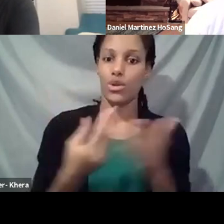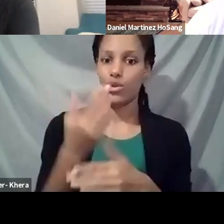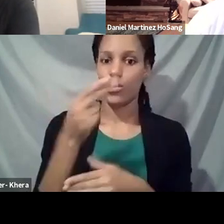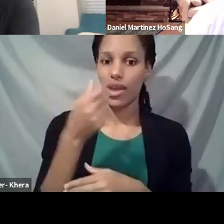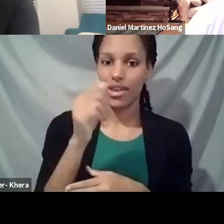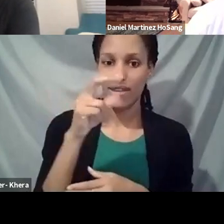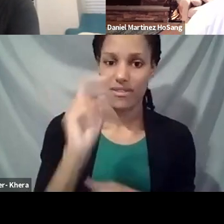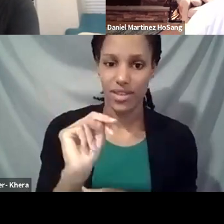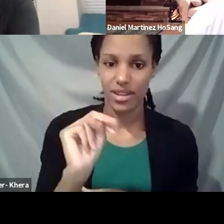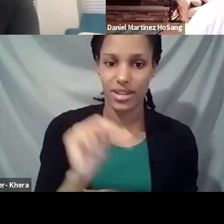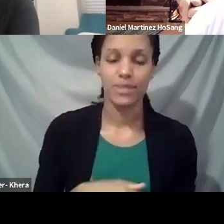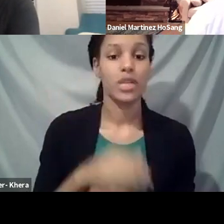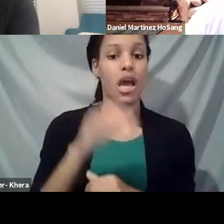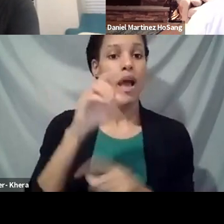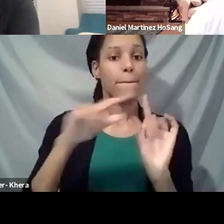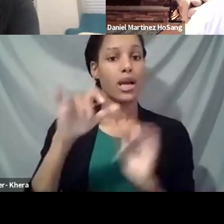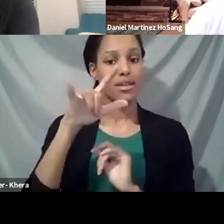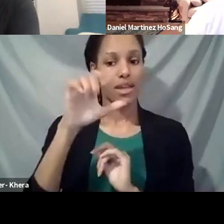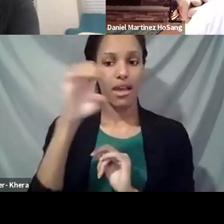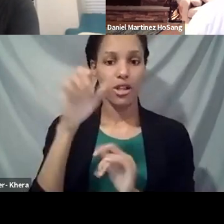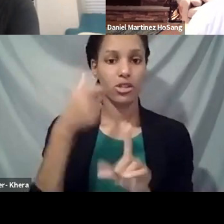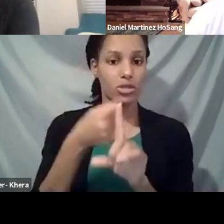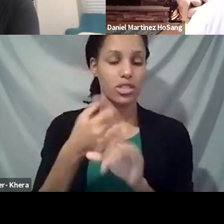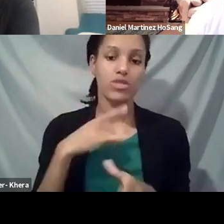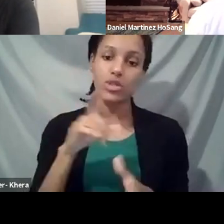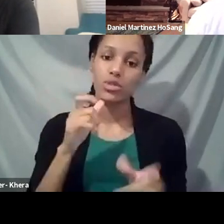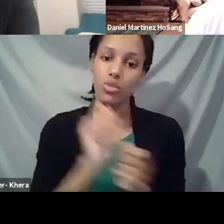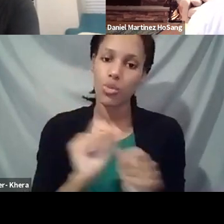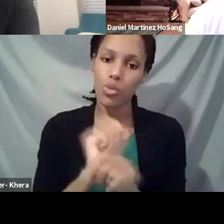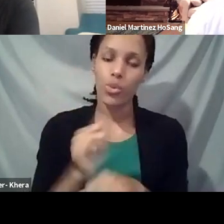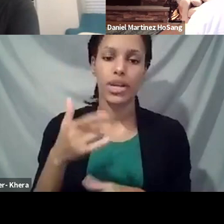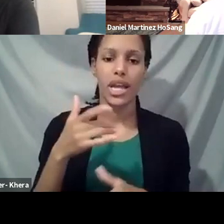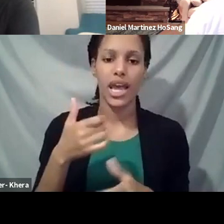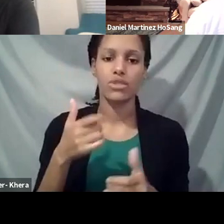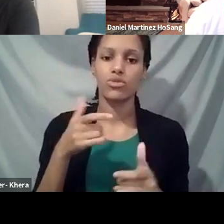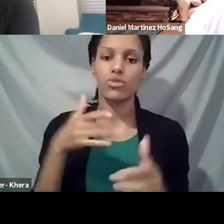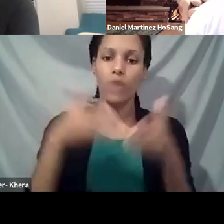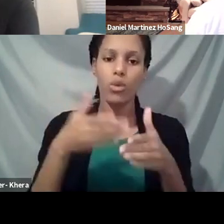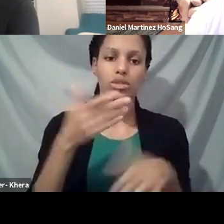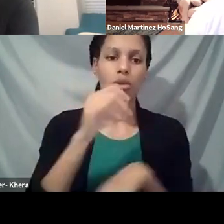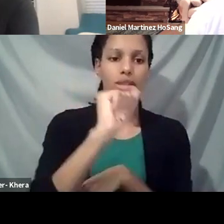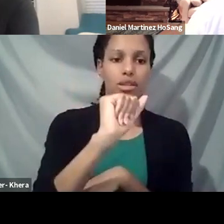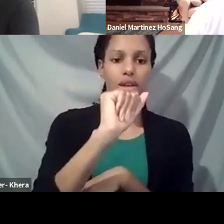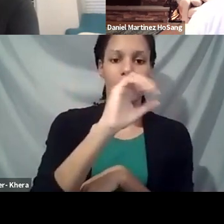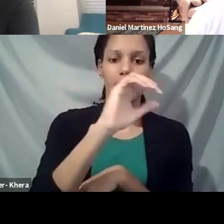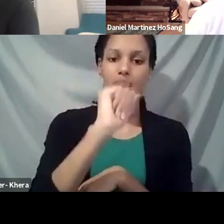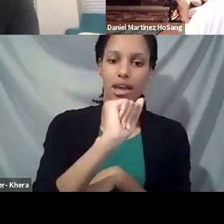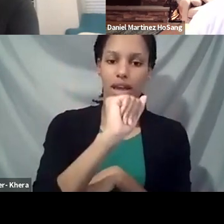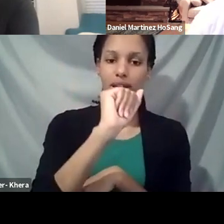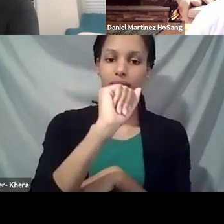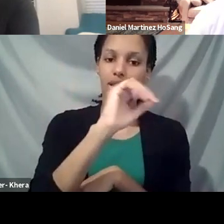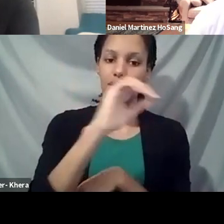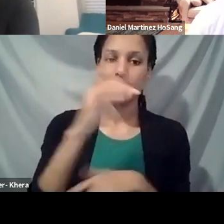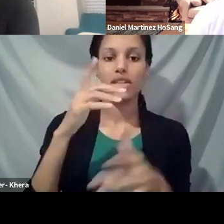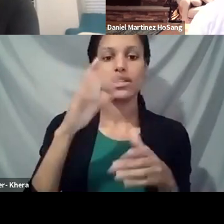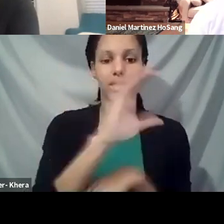in an effort we'll hear a lot more about to bring attention to the Citizenship Amendment Act, or CAA, passed by the Indian government in late 2019. So